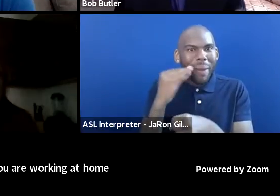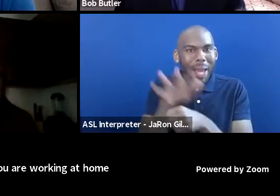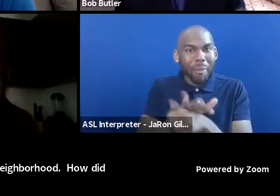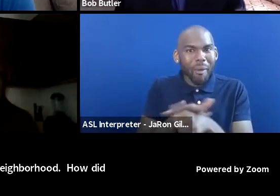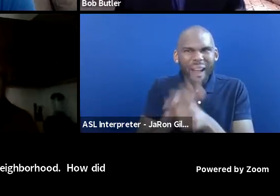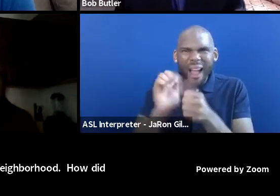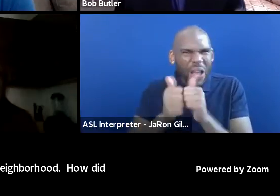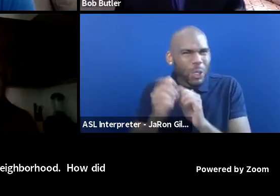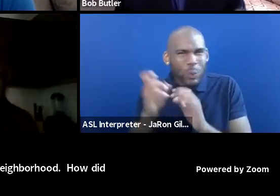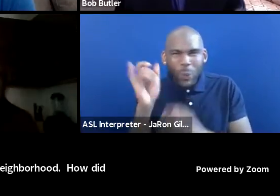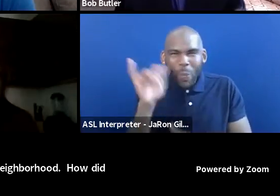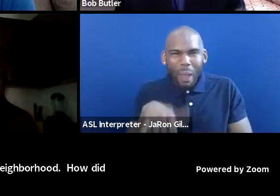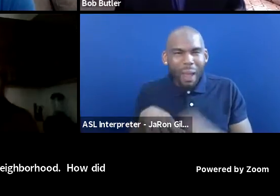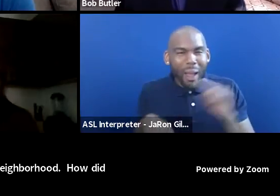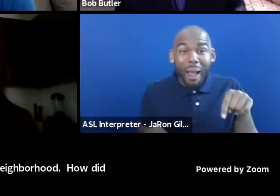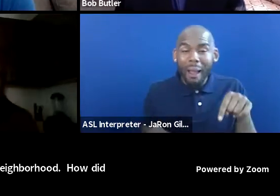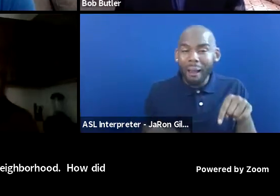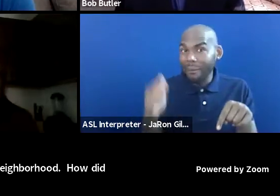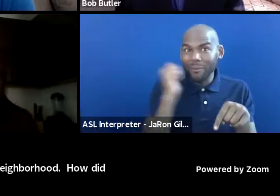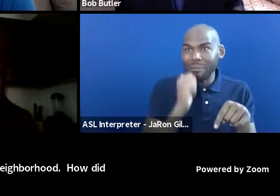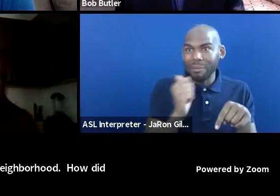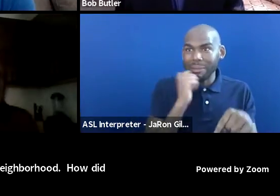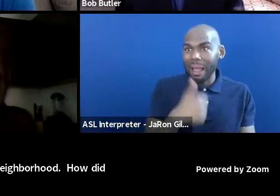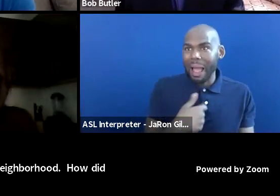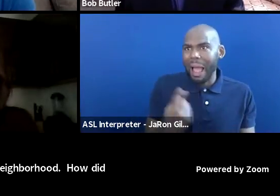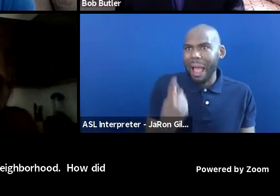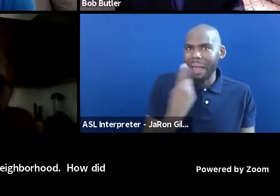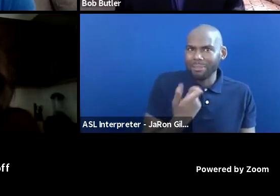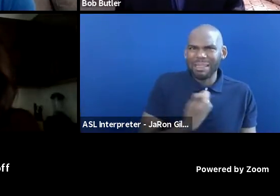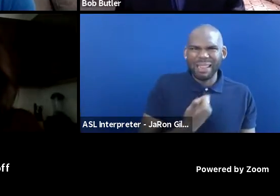Every day I ask myself how I did that.